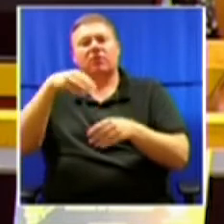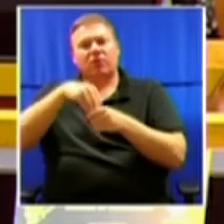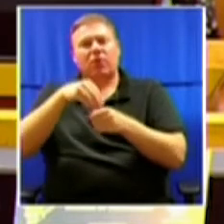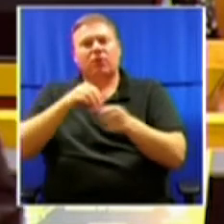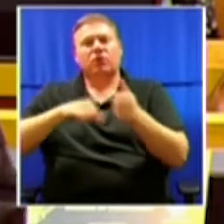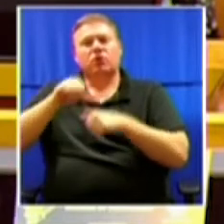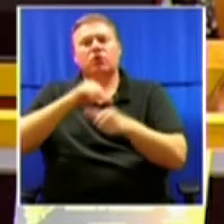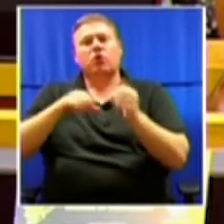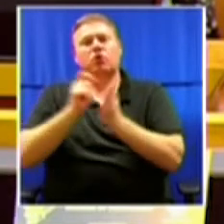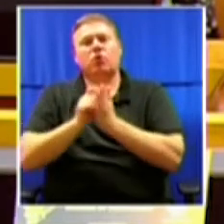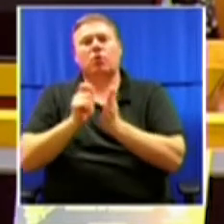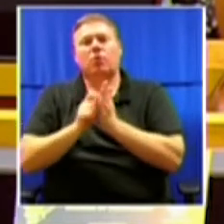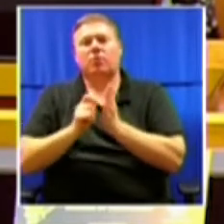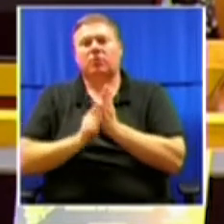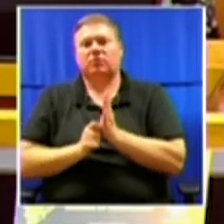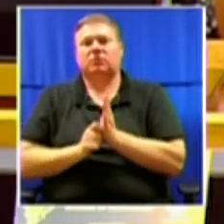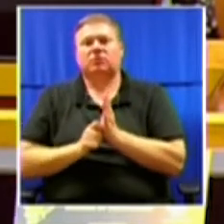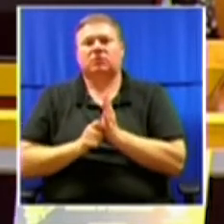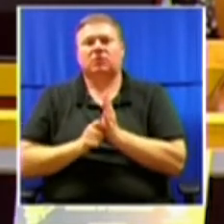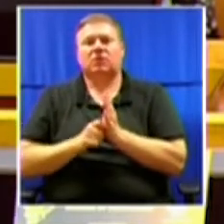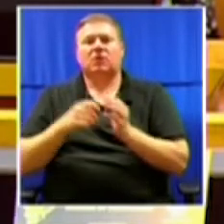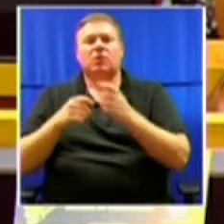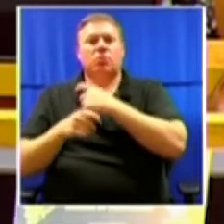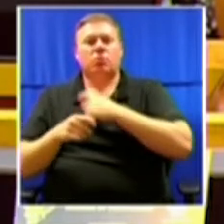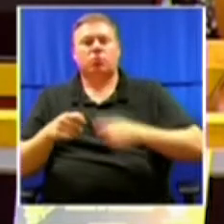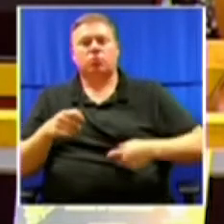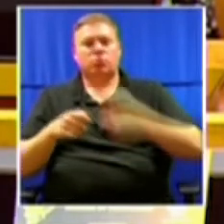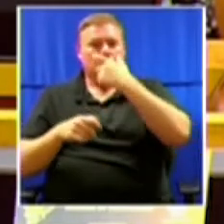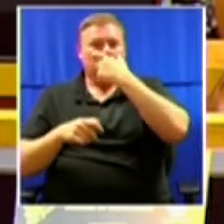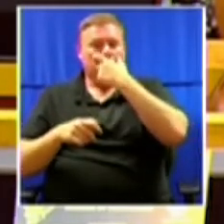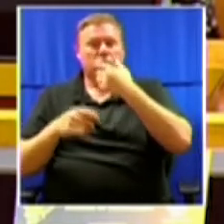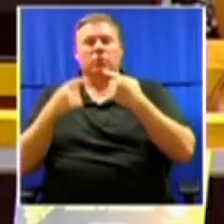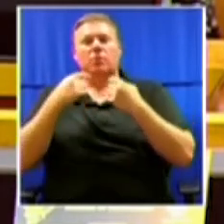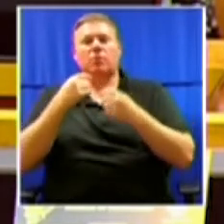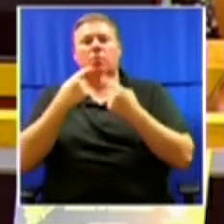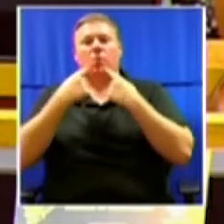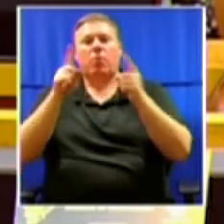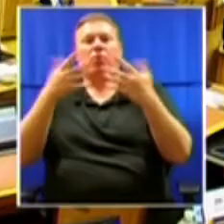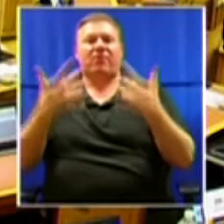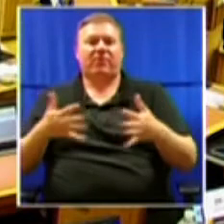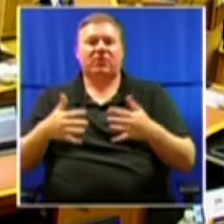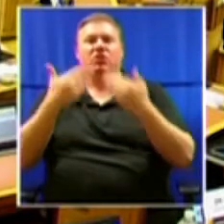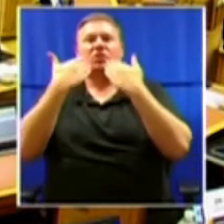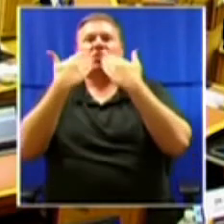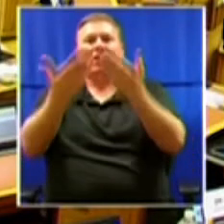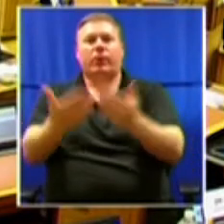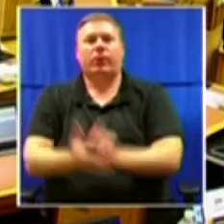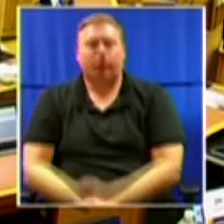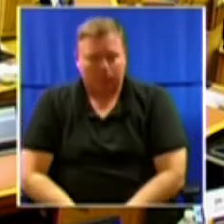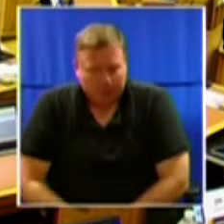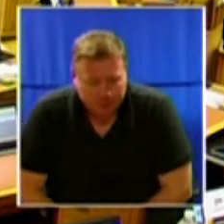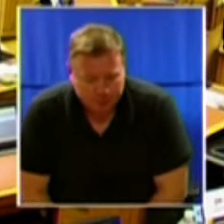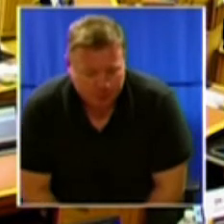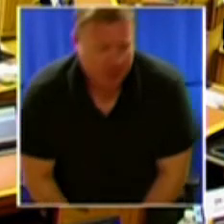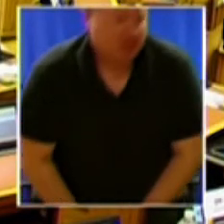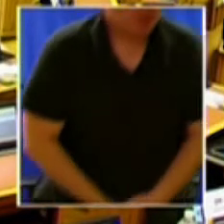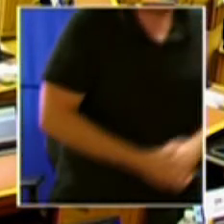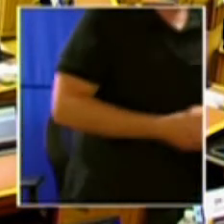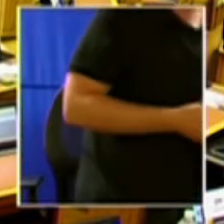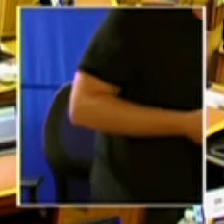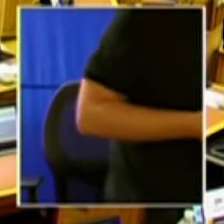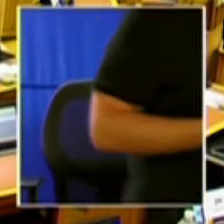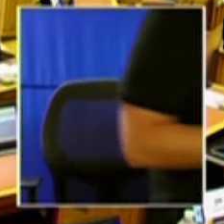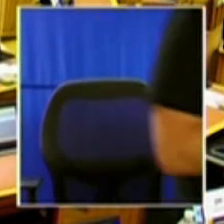President Ramaphosa actually have made as a proposition. Thank you very much. Thank you. The fourth